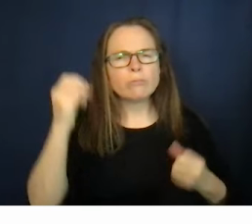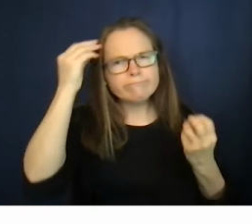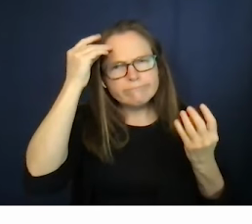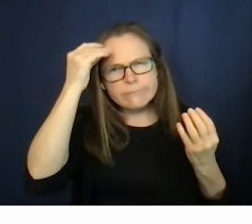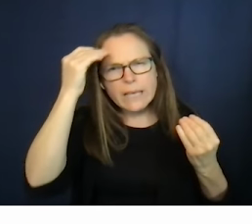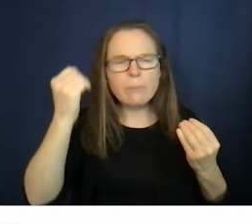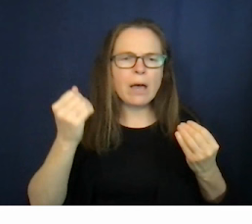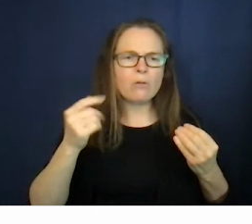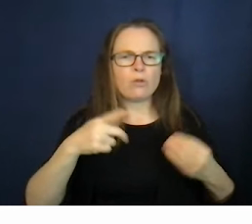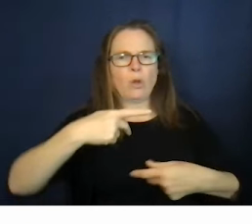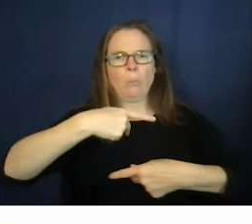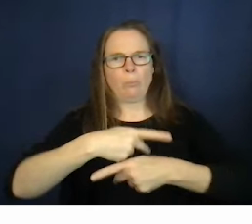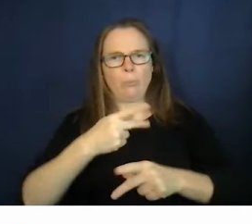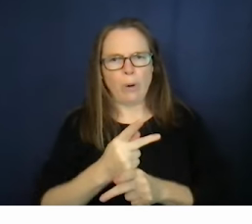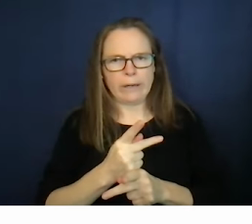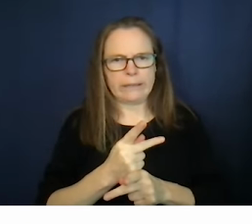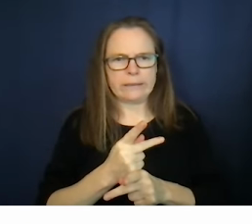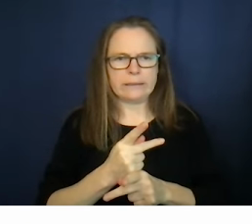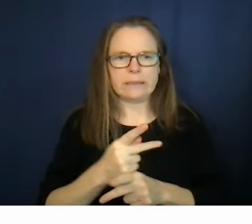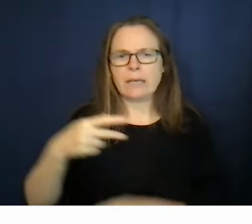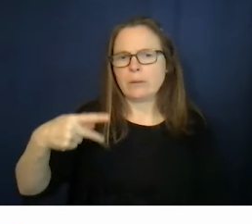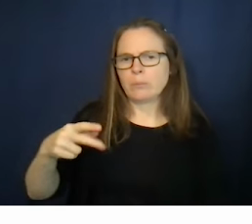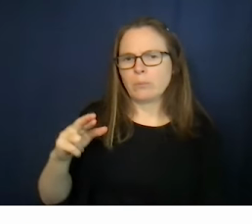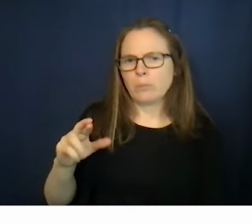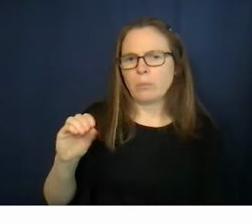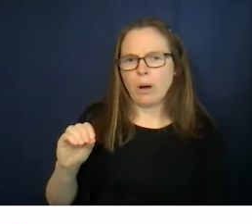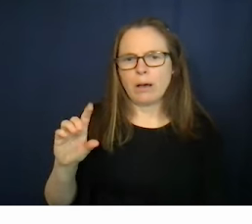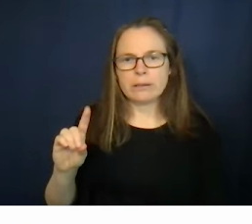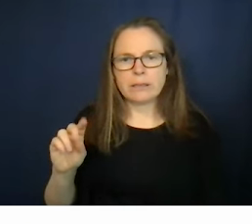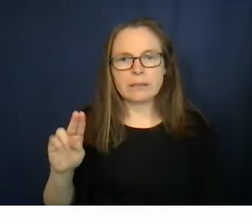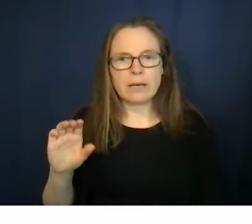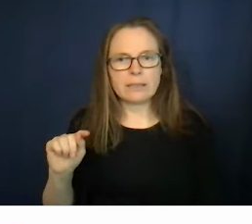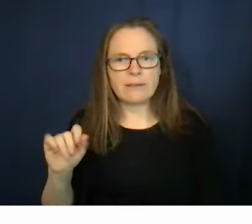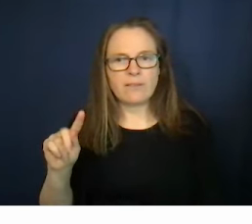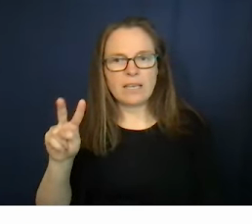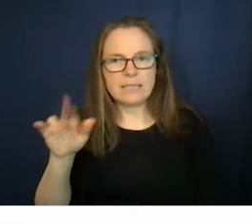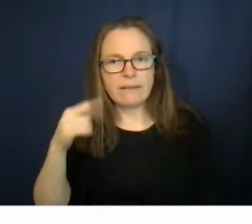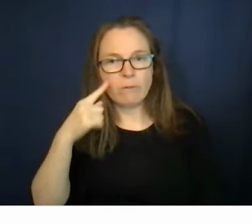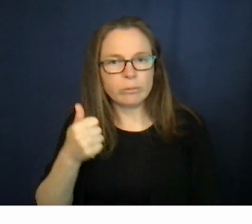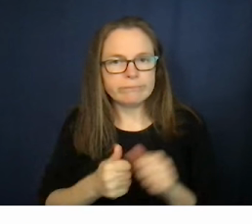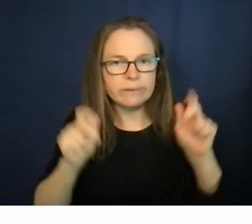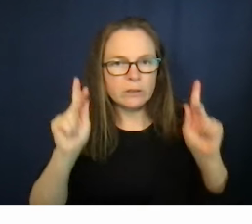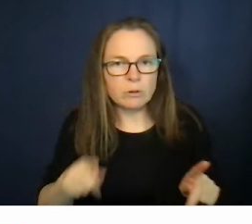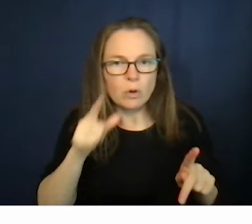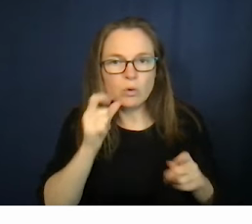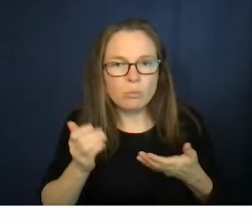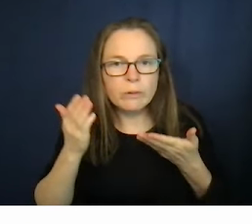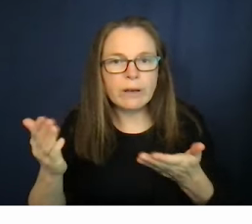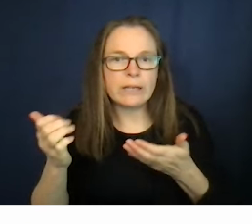the productivity for each position that will be part of these contracts and providing services.